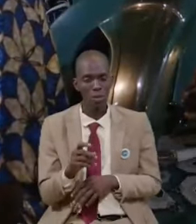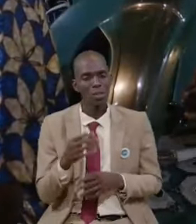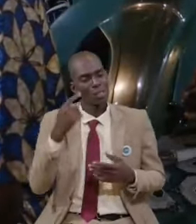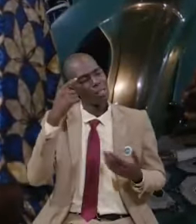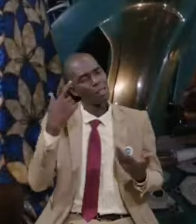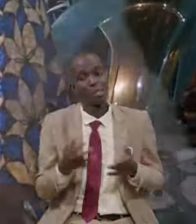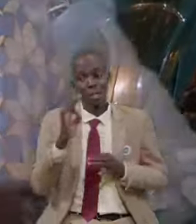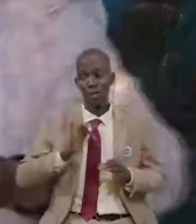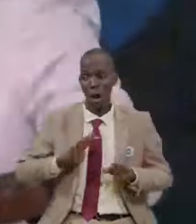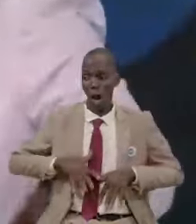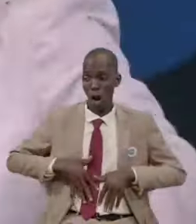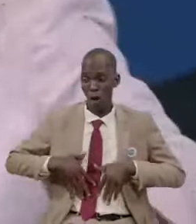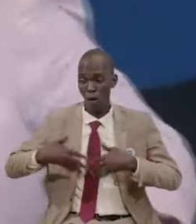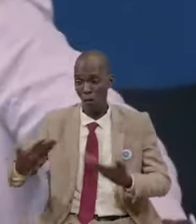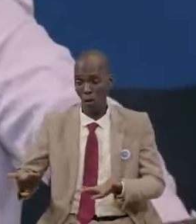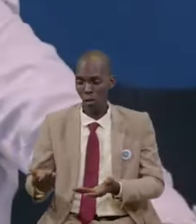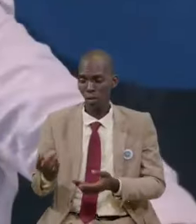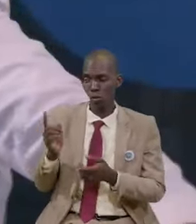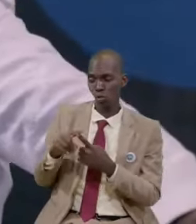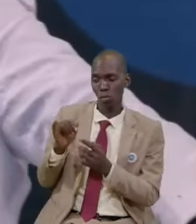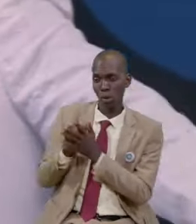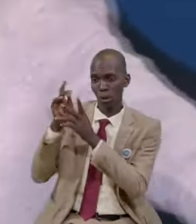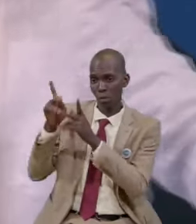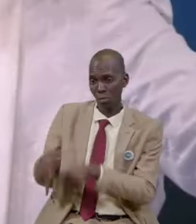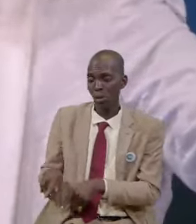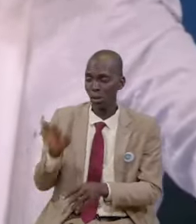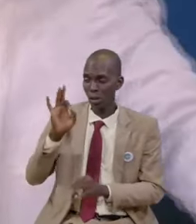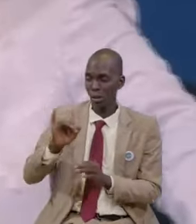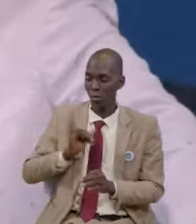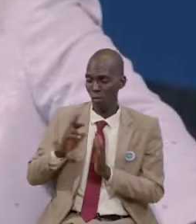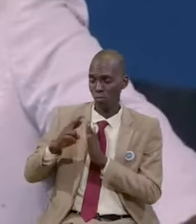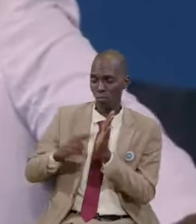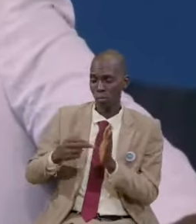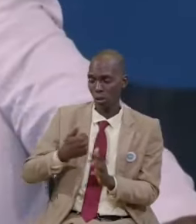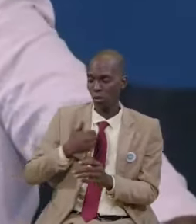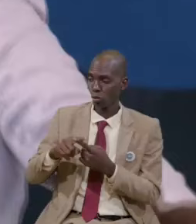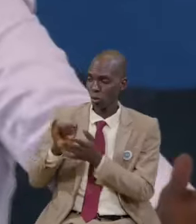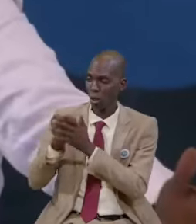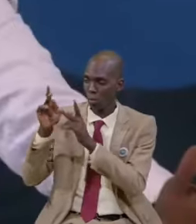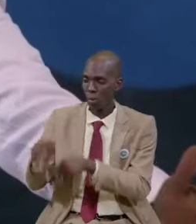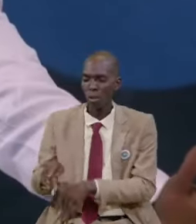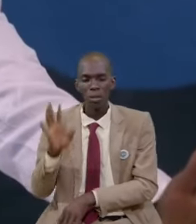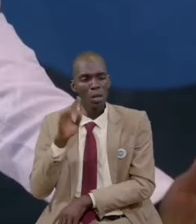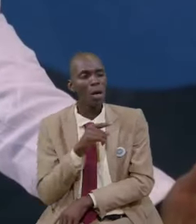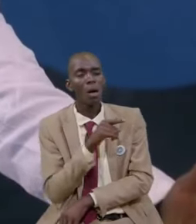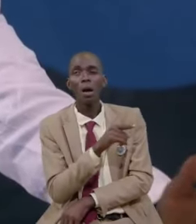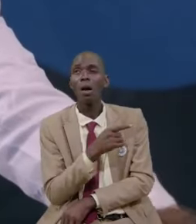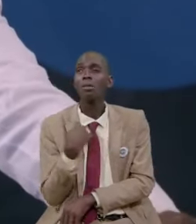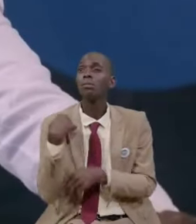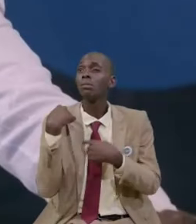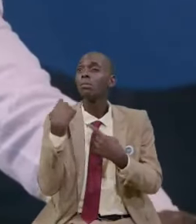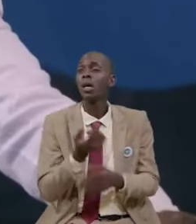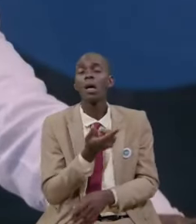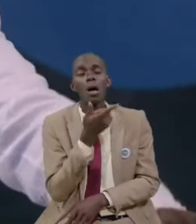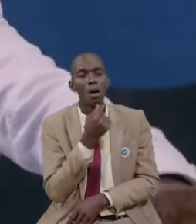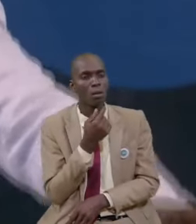make restitution for that, they will say I have been a hypocrite. Okay, what were you? Were you not